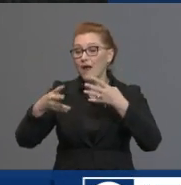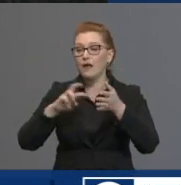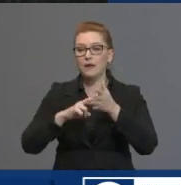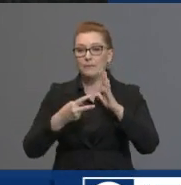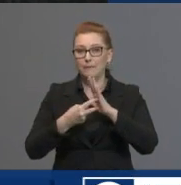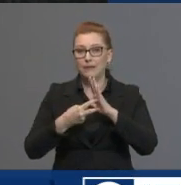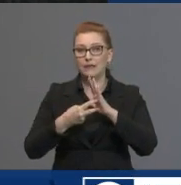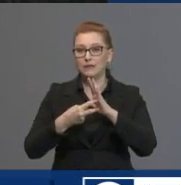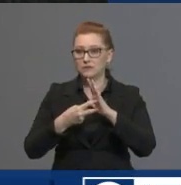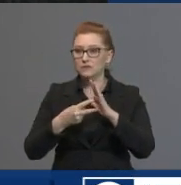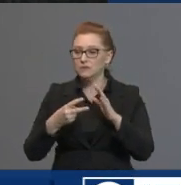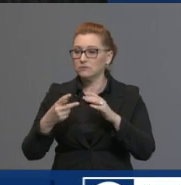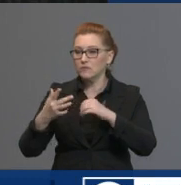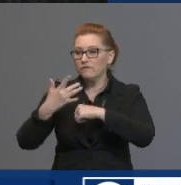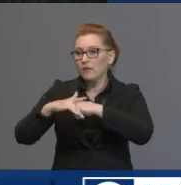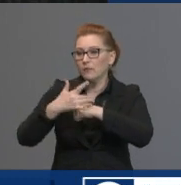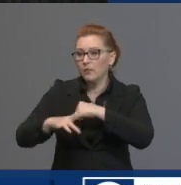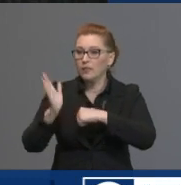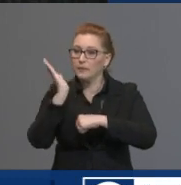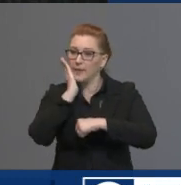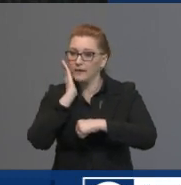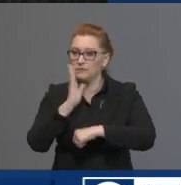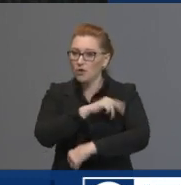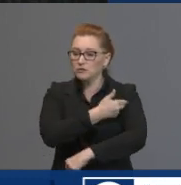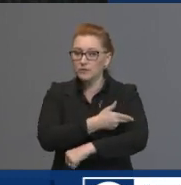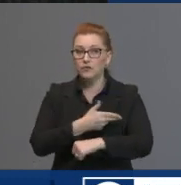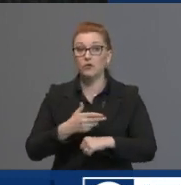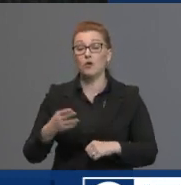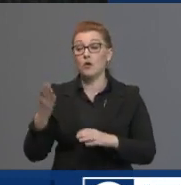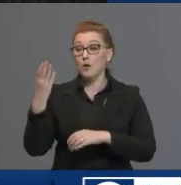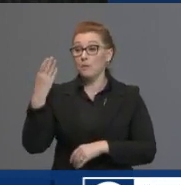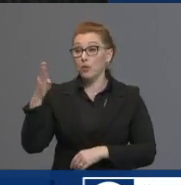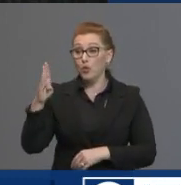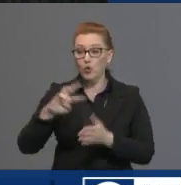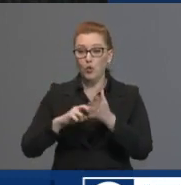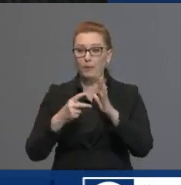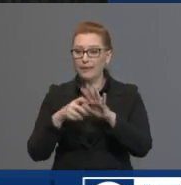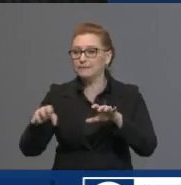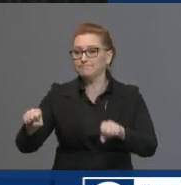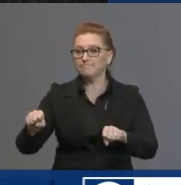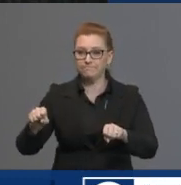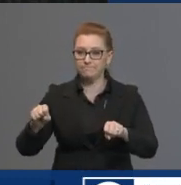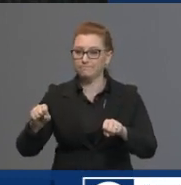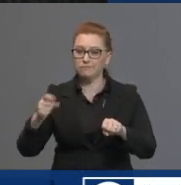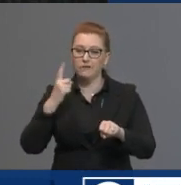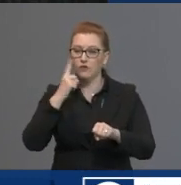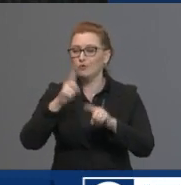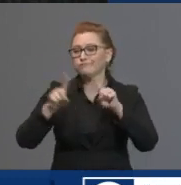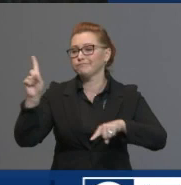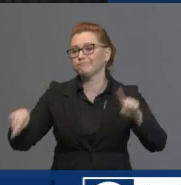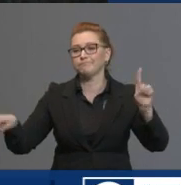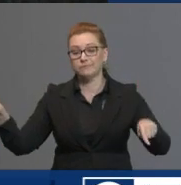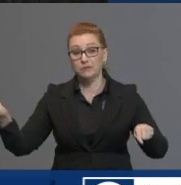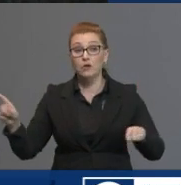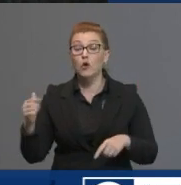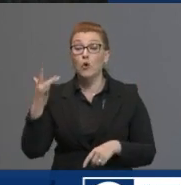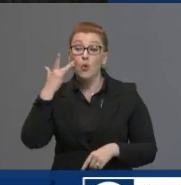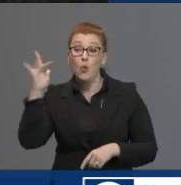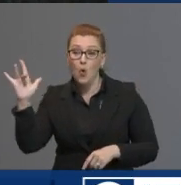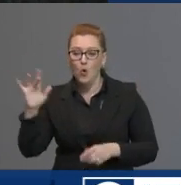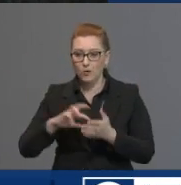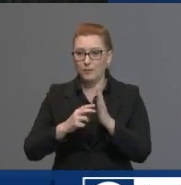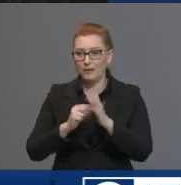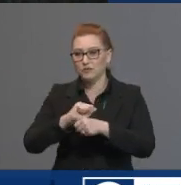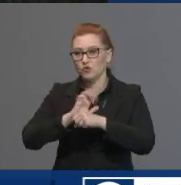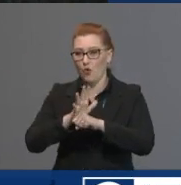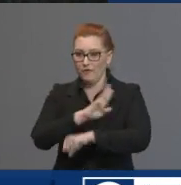represents inpatient beds that are in use. The gold line represents inpatient beds used for